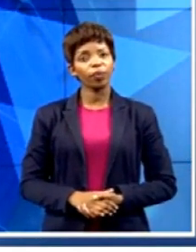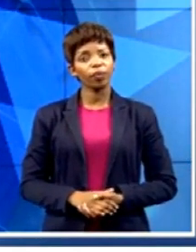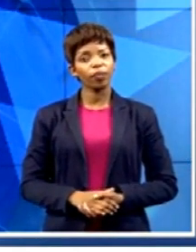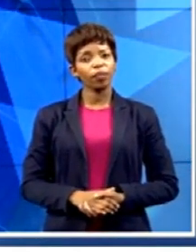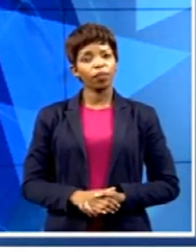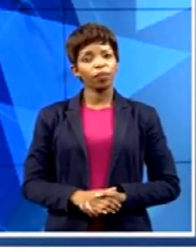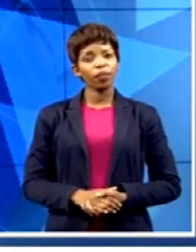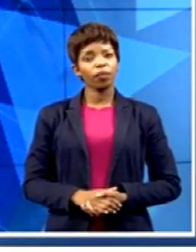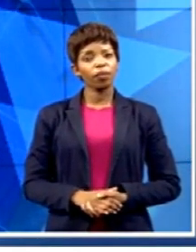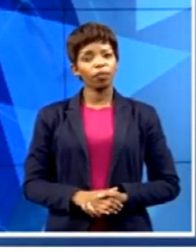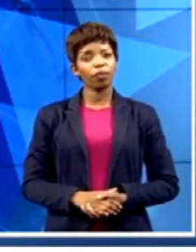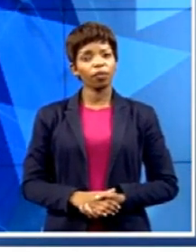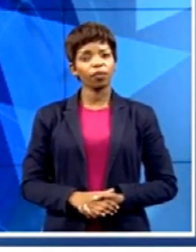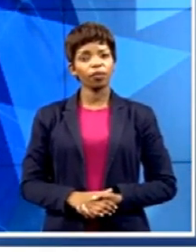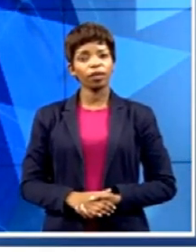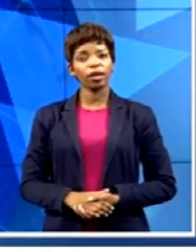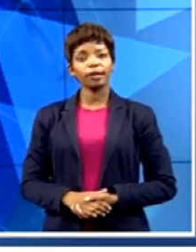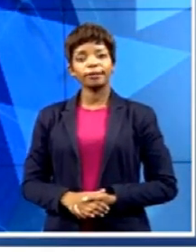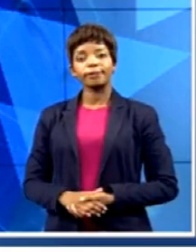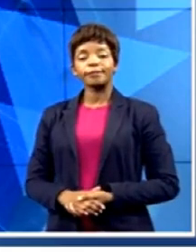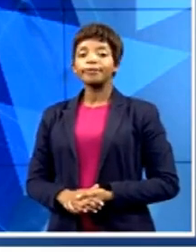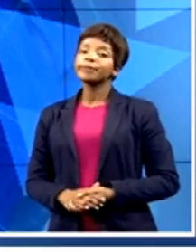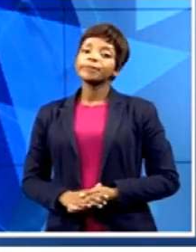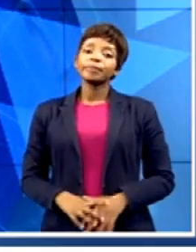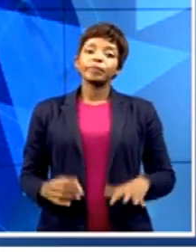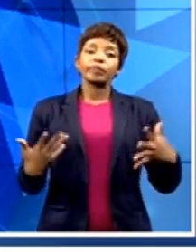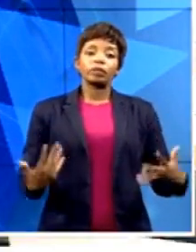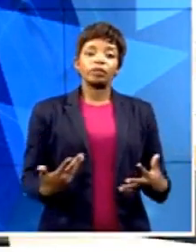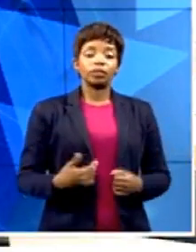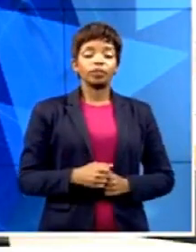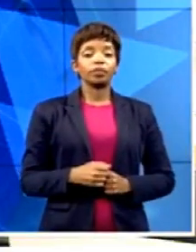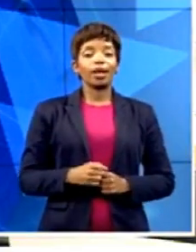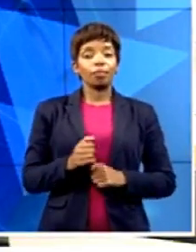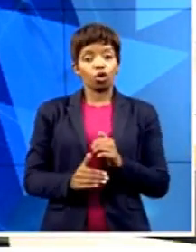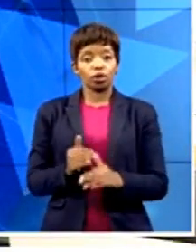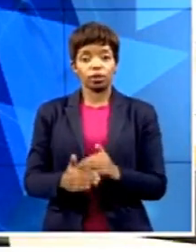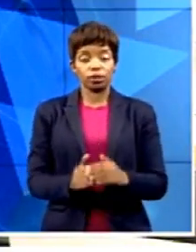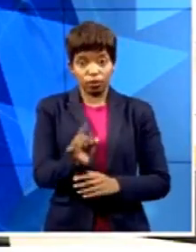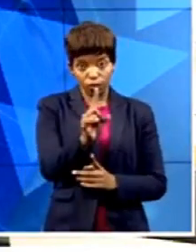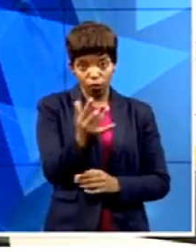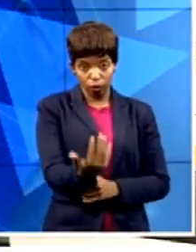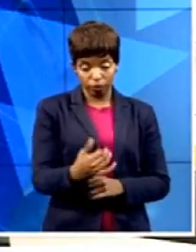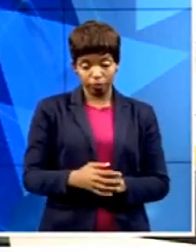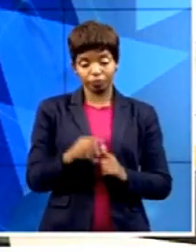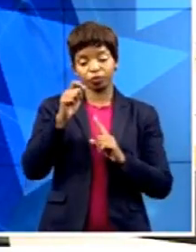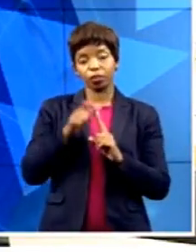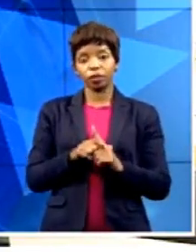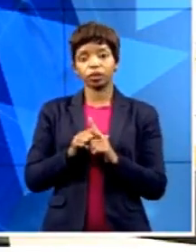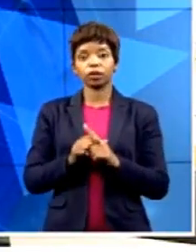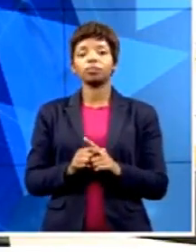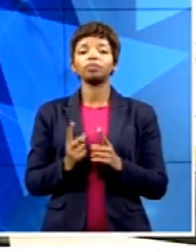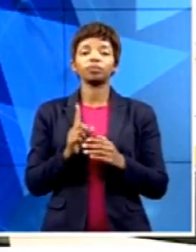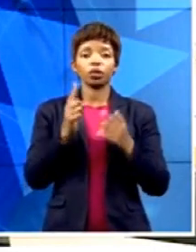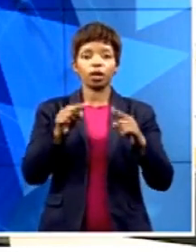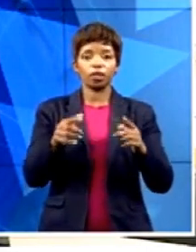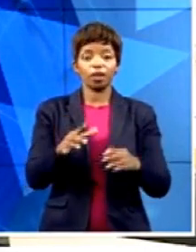So basically the process is one can come in here without a referral letter, and first they will be taken for screening